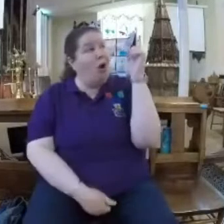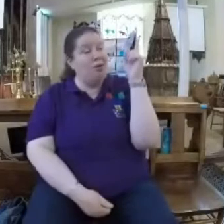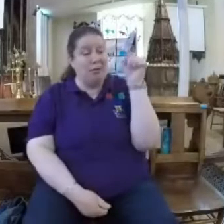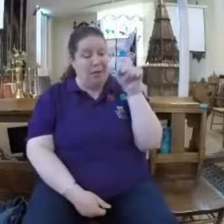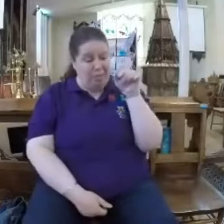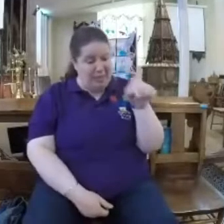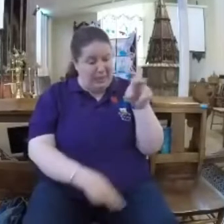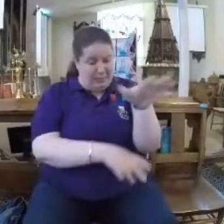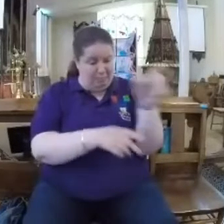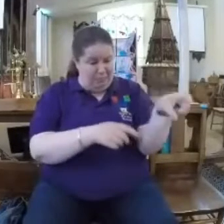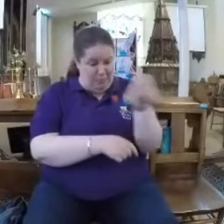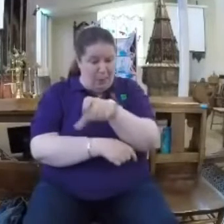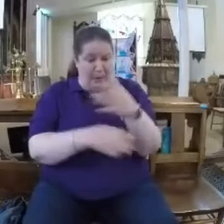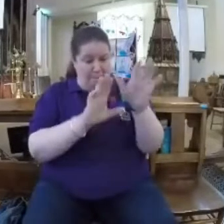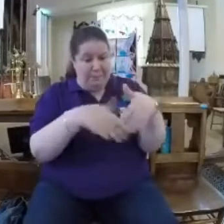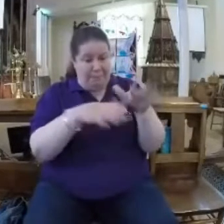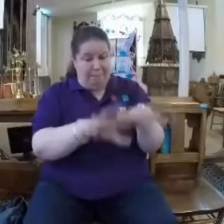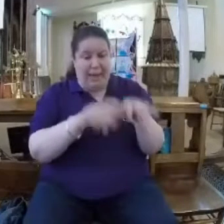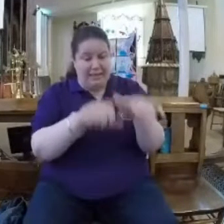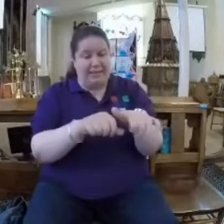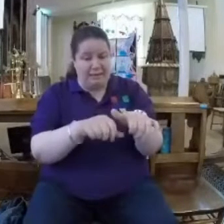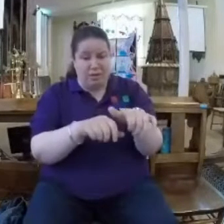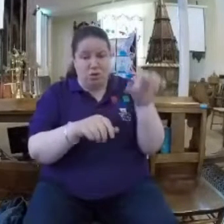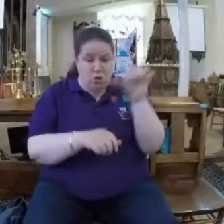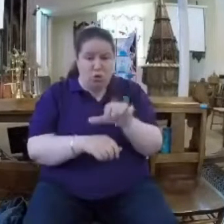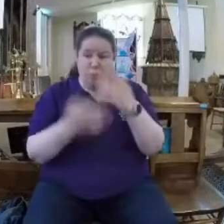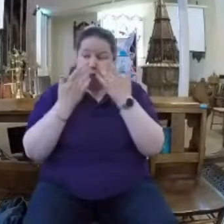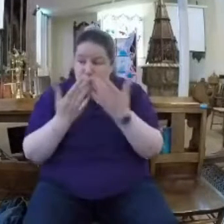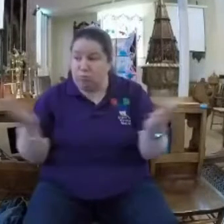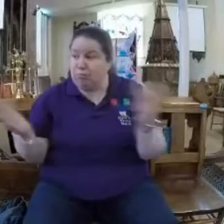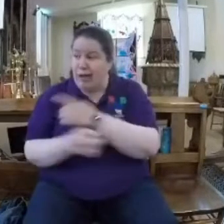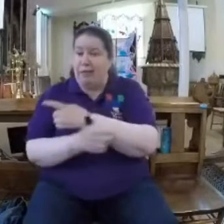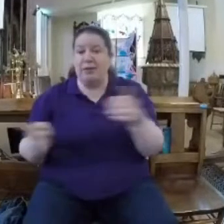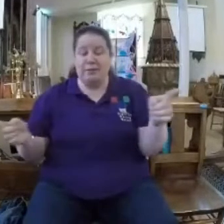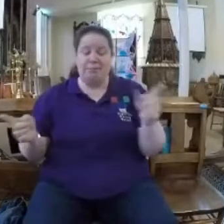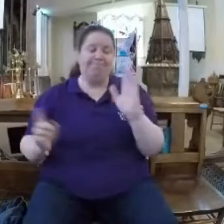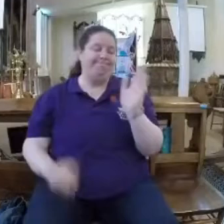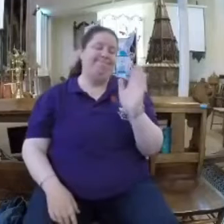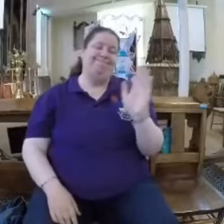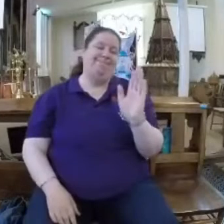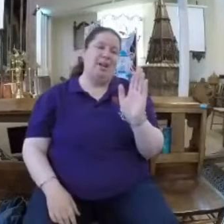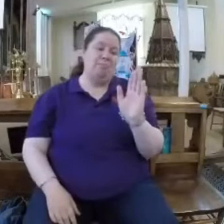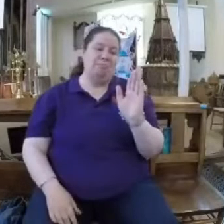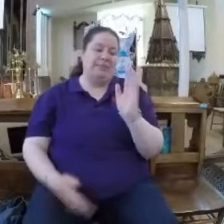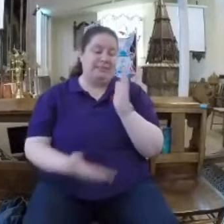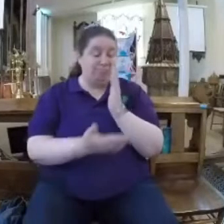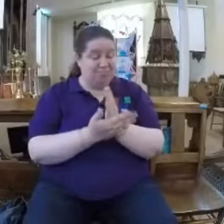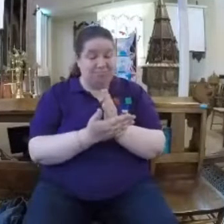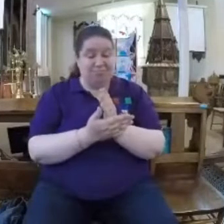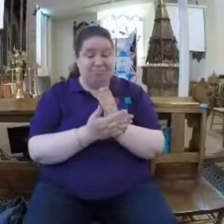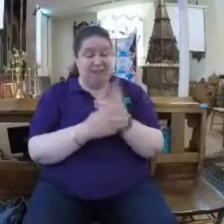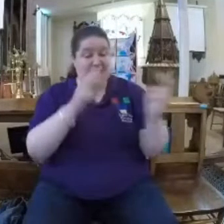been blessed by God in order to be a blessing to other people, to the whole world. But instead, they're leaving a legacy